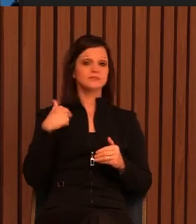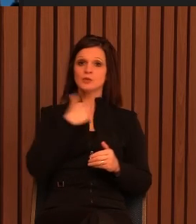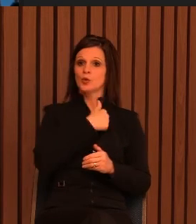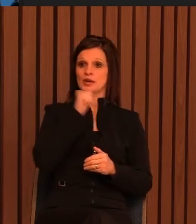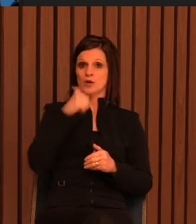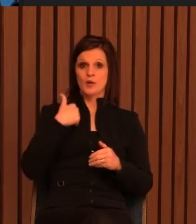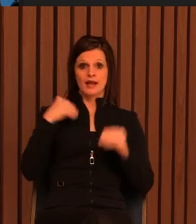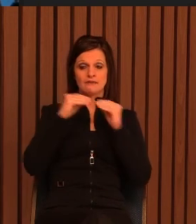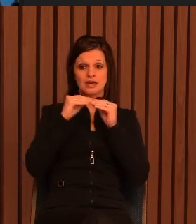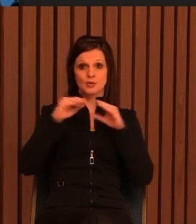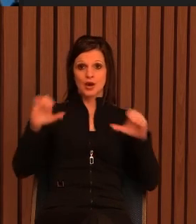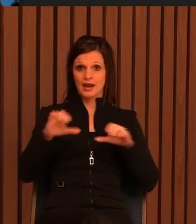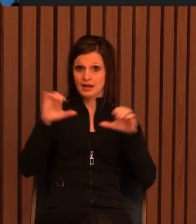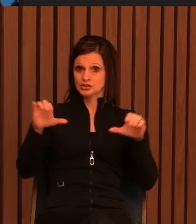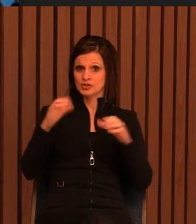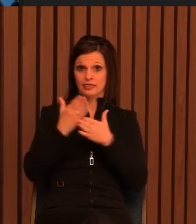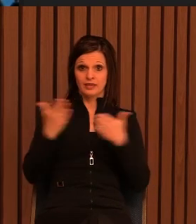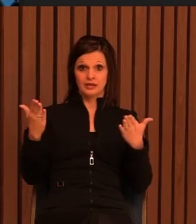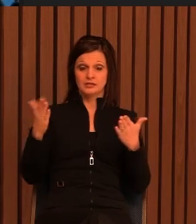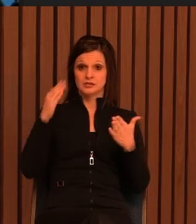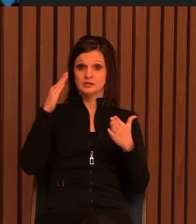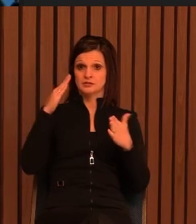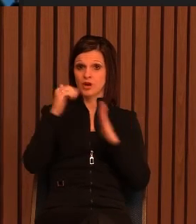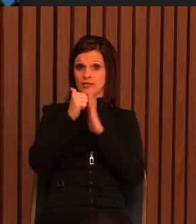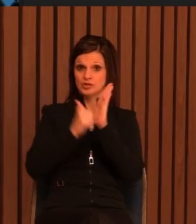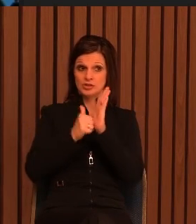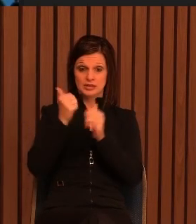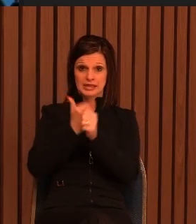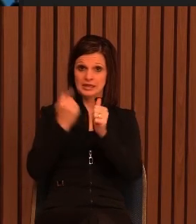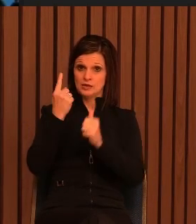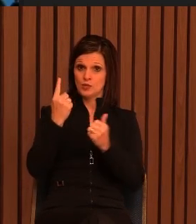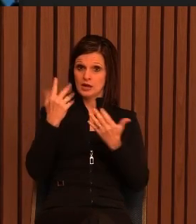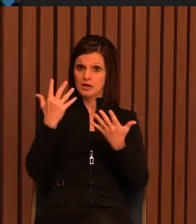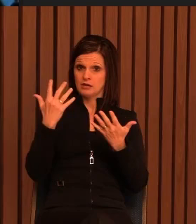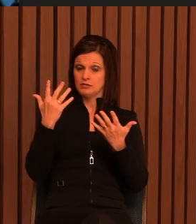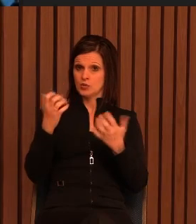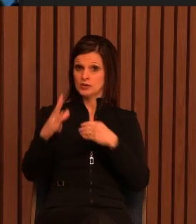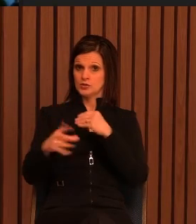action items on our agenda. Did anybody have anything they wanted to bring to the group?